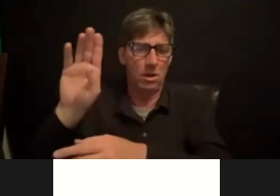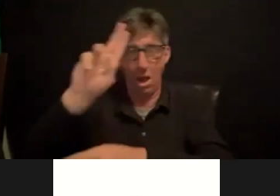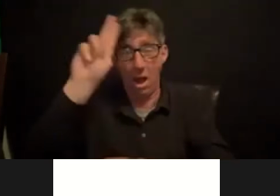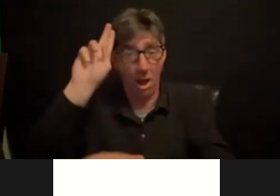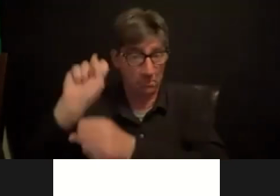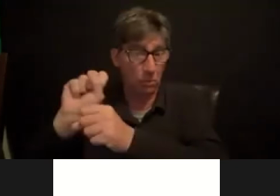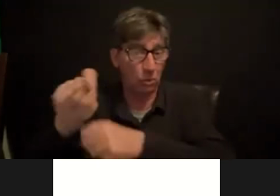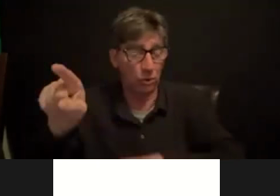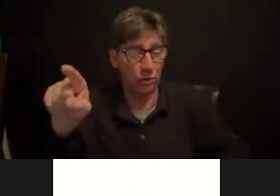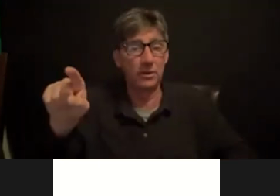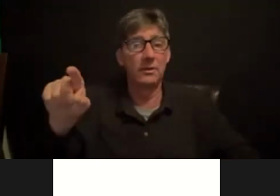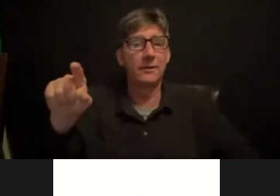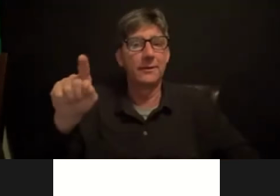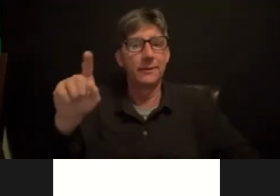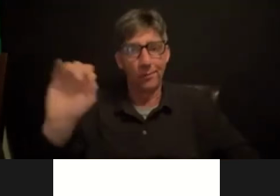also has to,